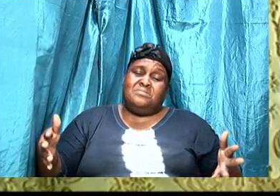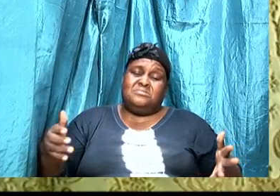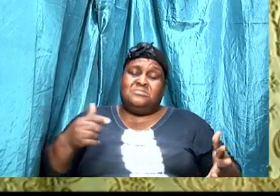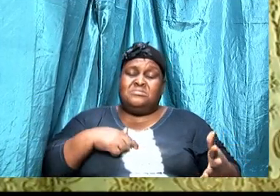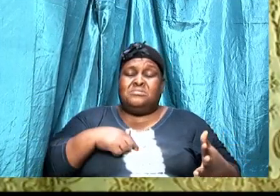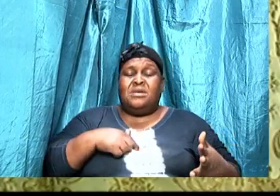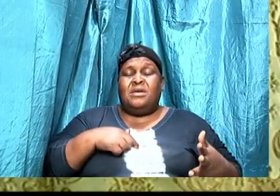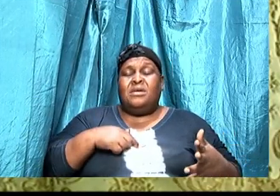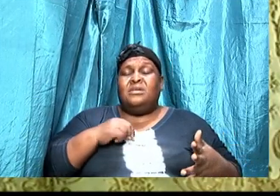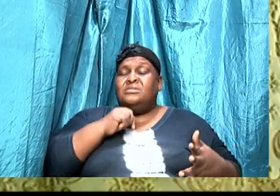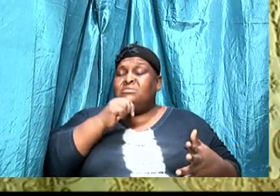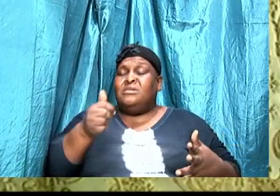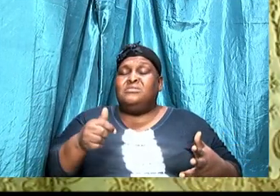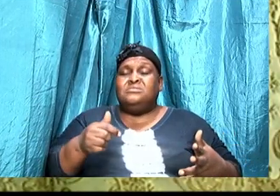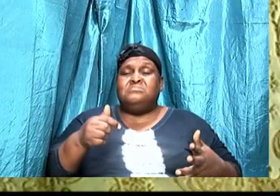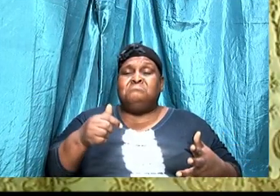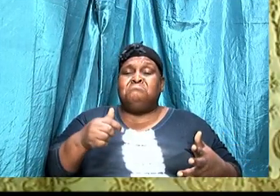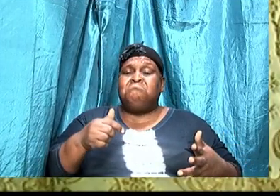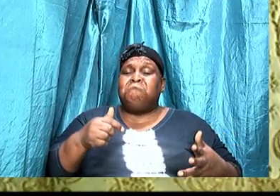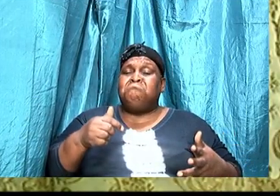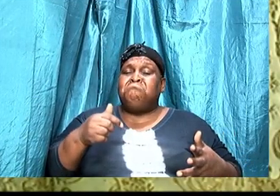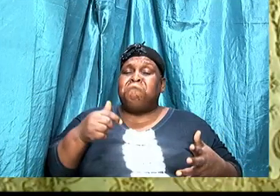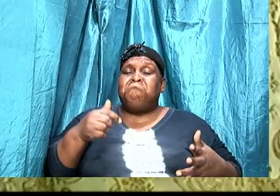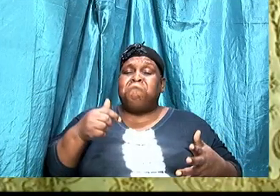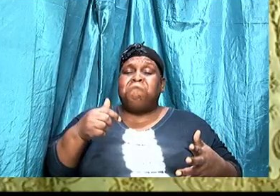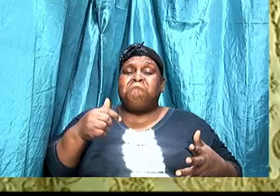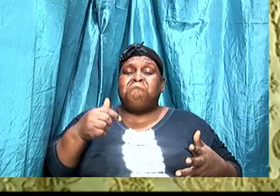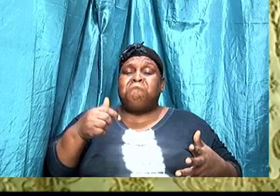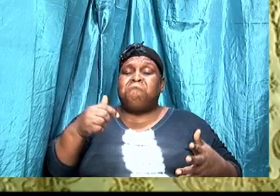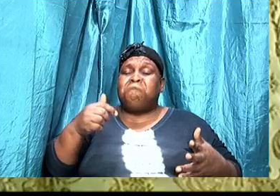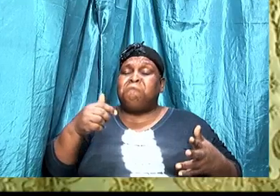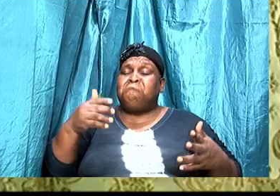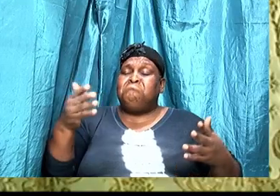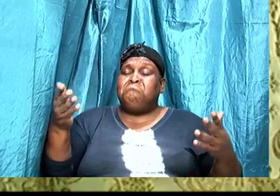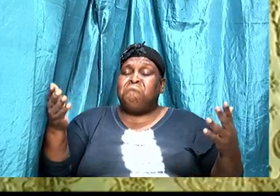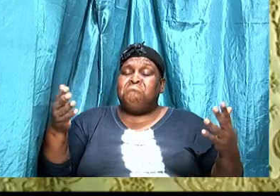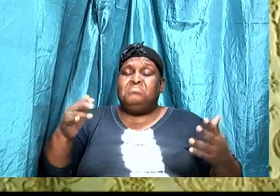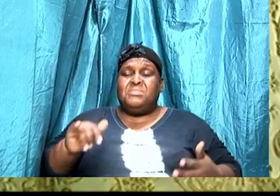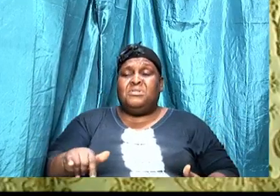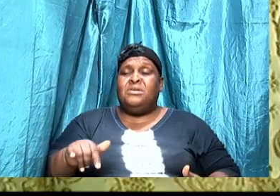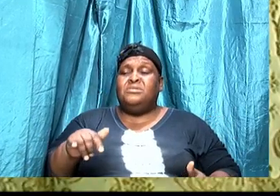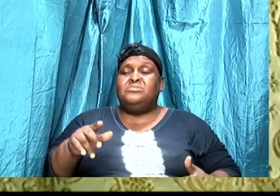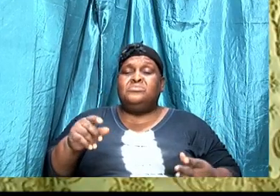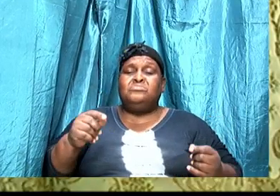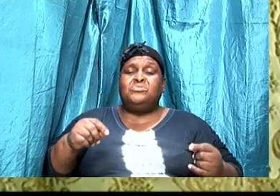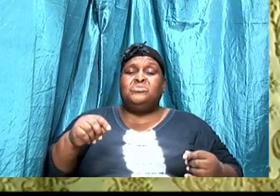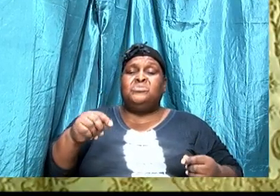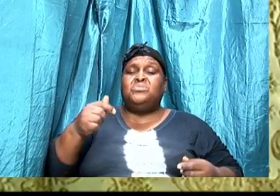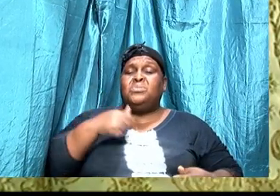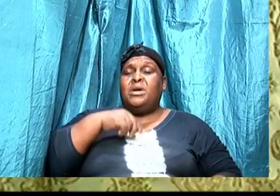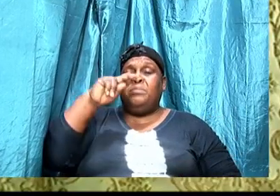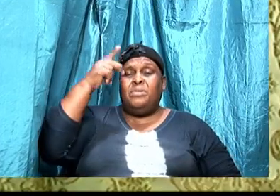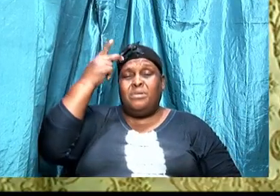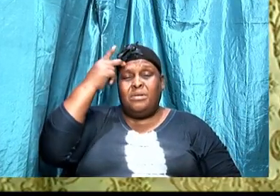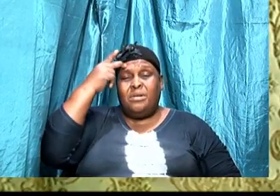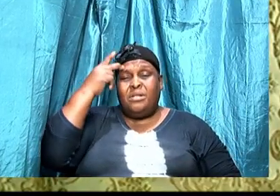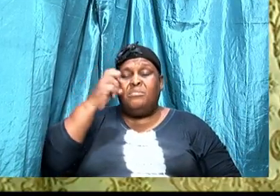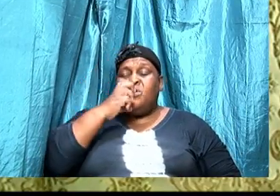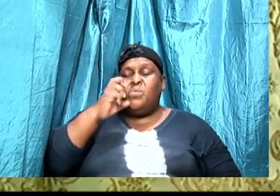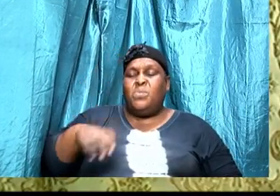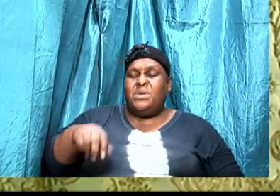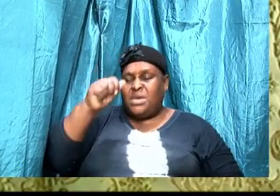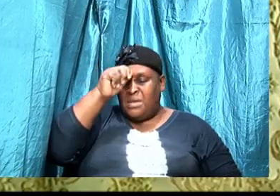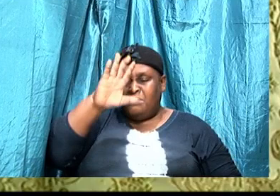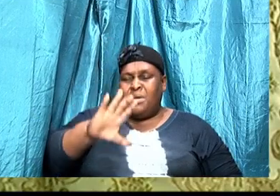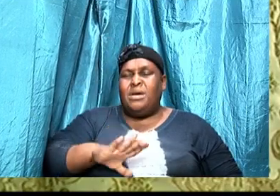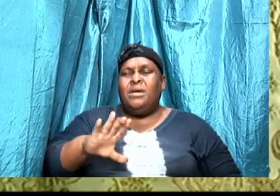I. He went on to say how wretched man, that he was a wretched man. And who shall deliver him from